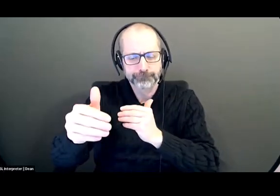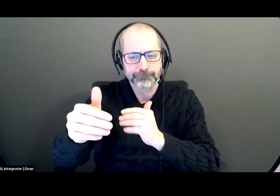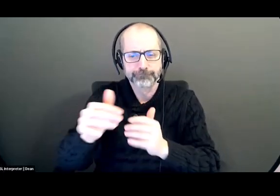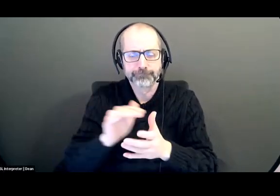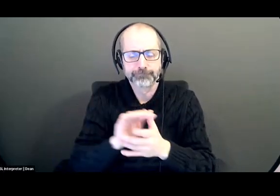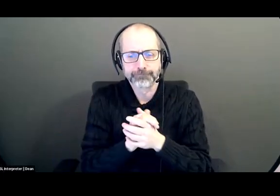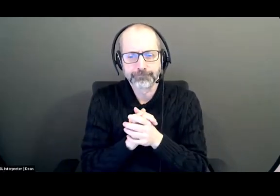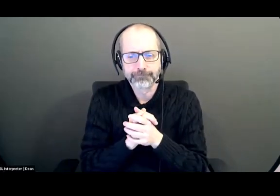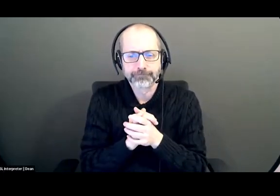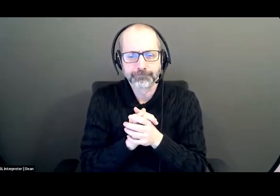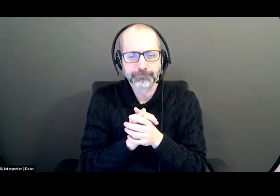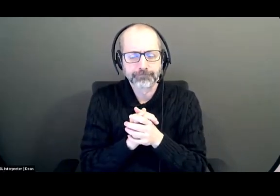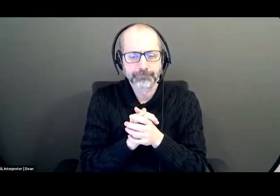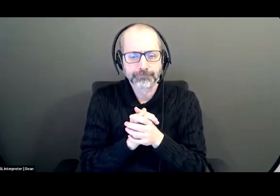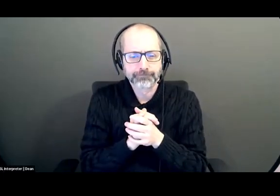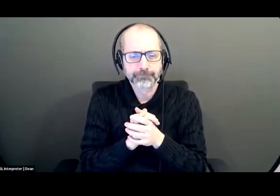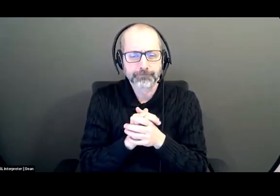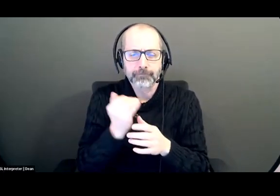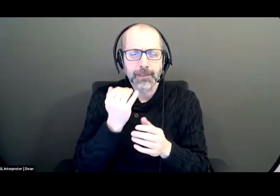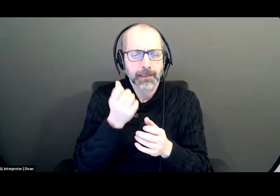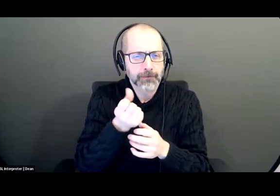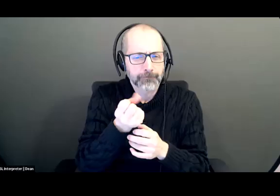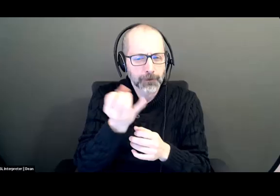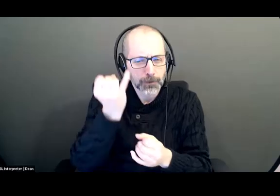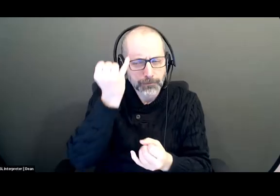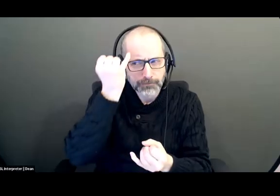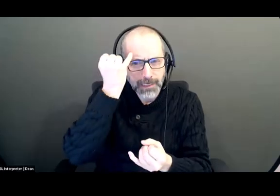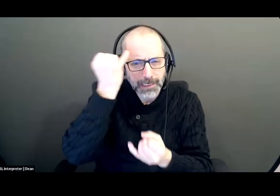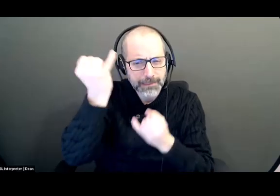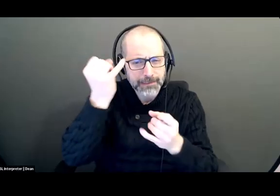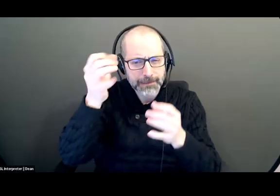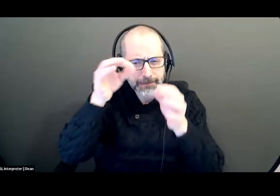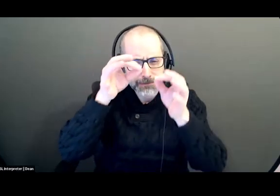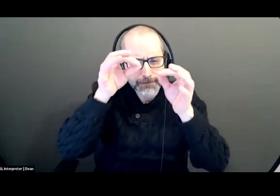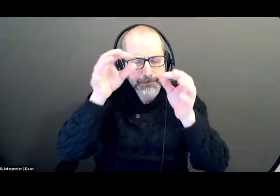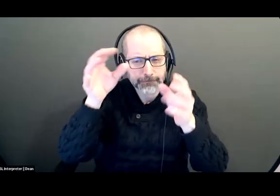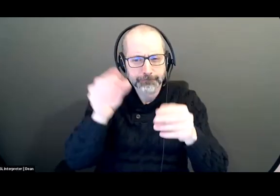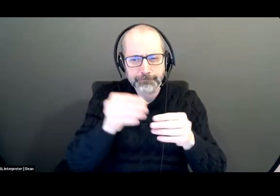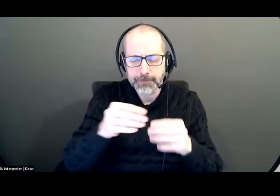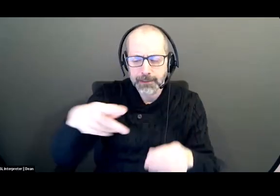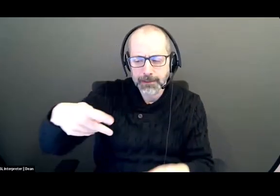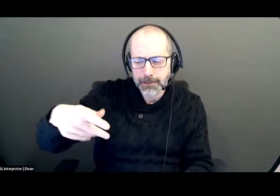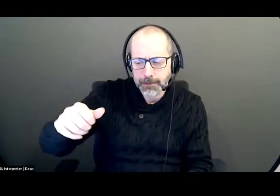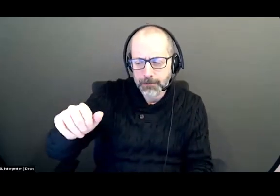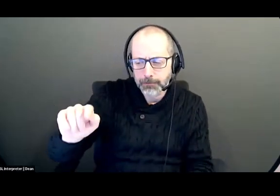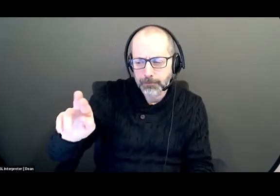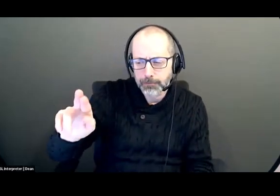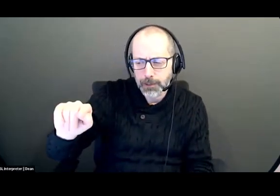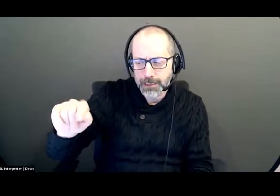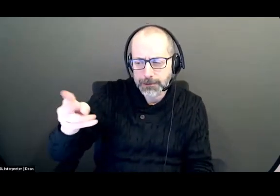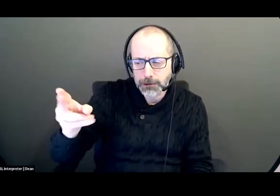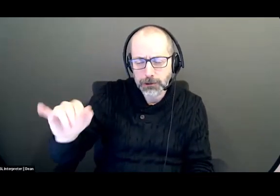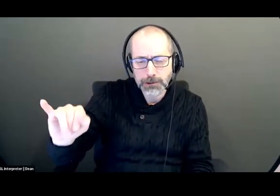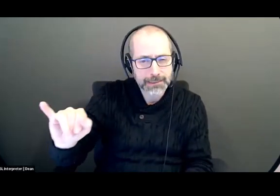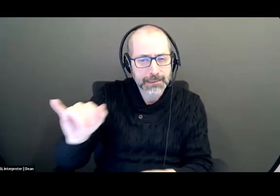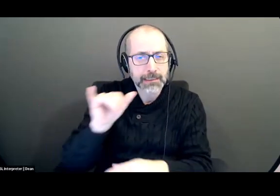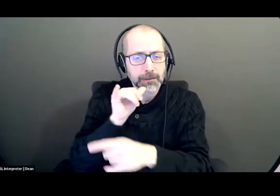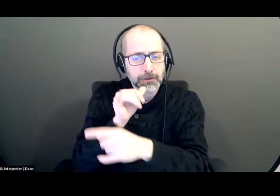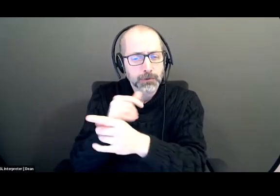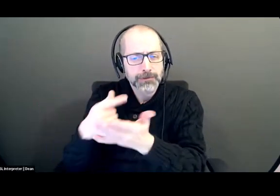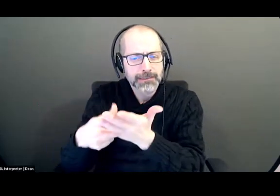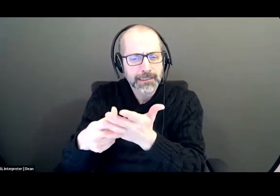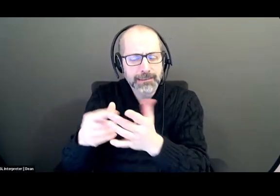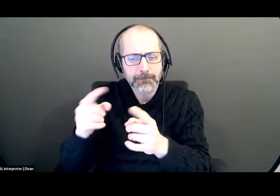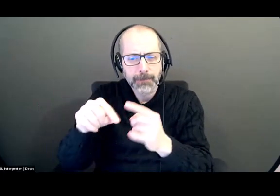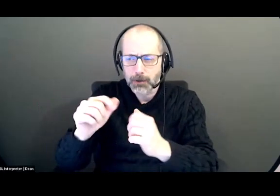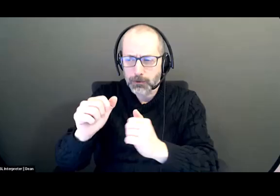Roslyn, Kimberly, you made it clear that health equity it's not a side project. It's the lens we use to